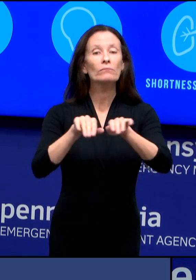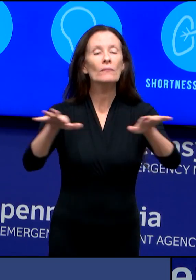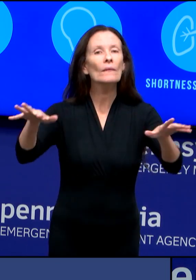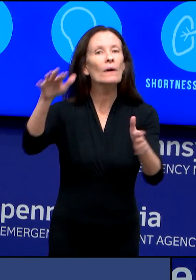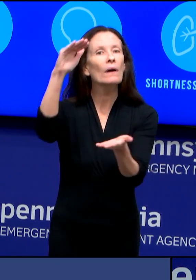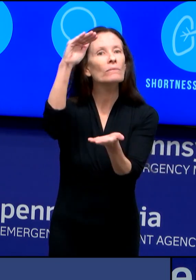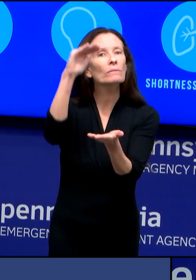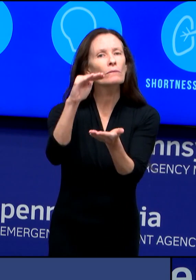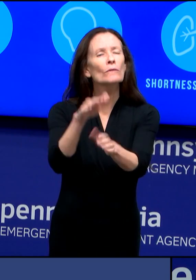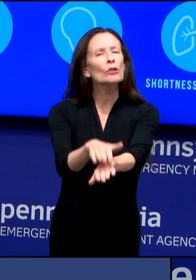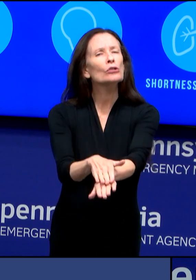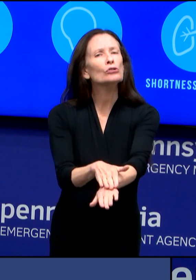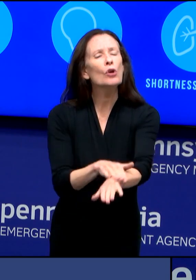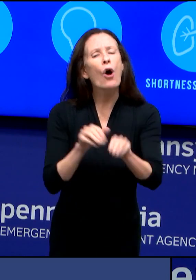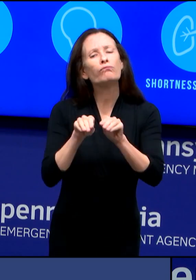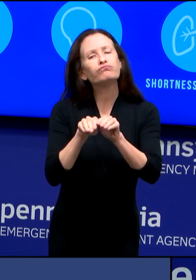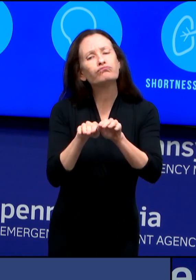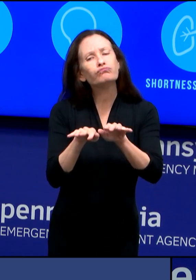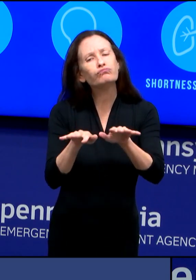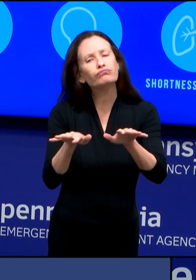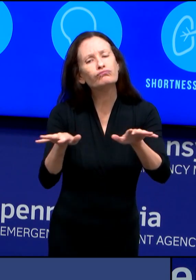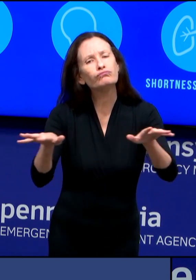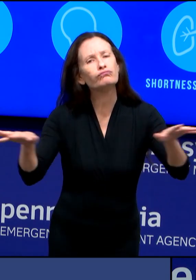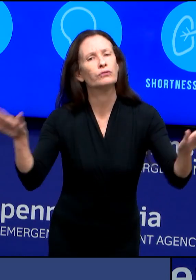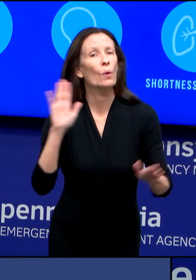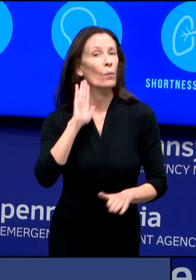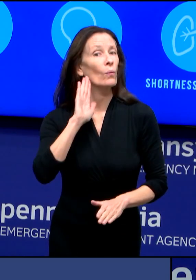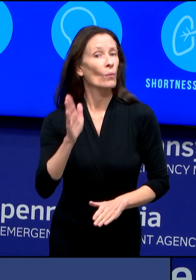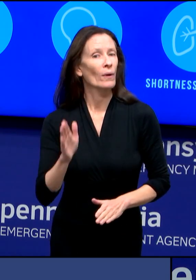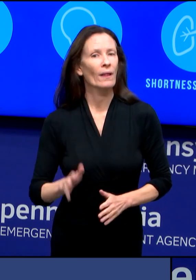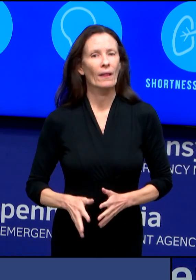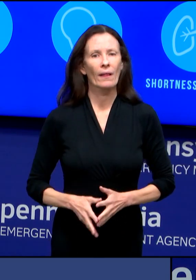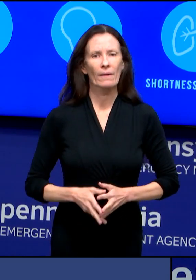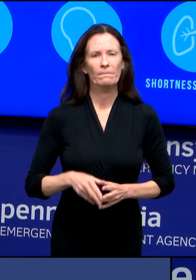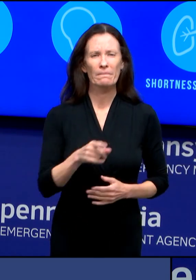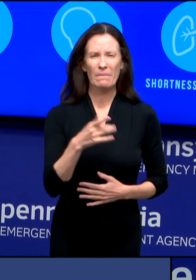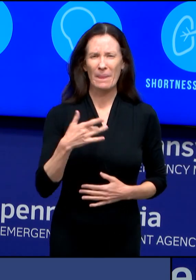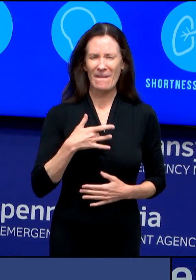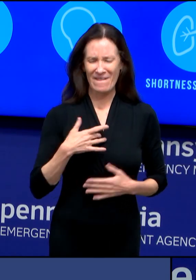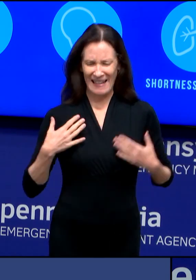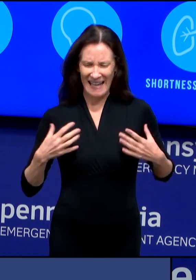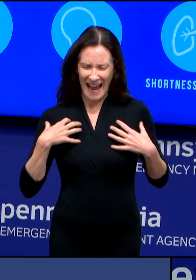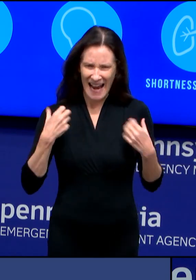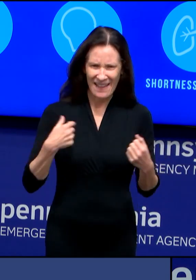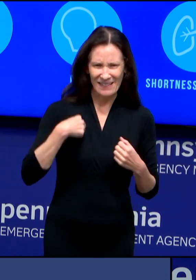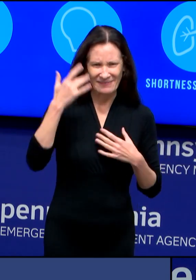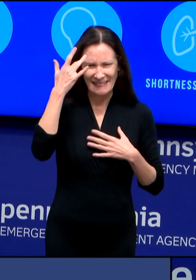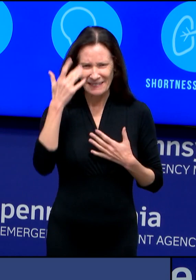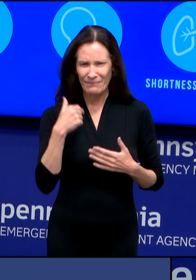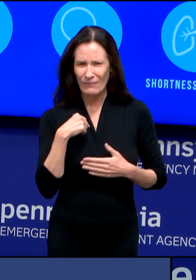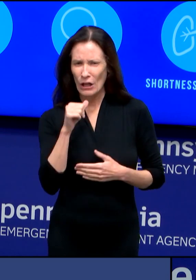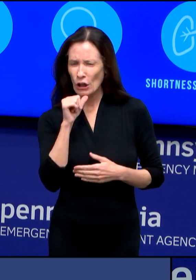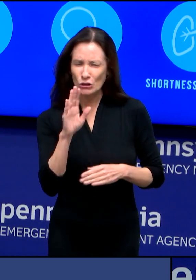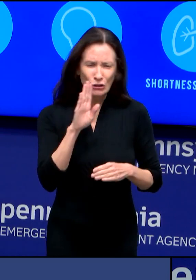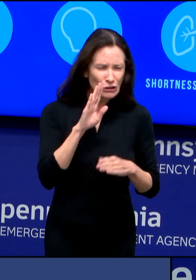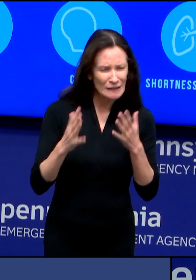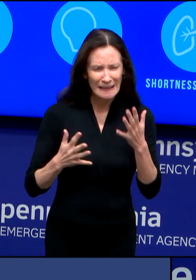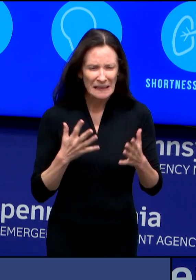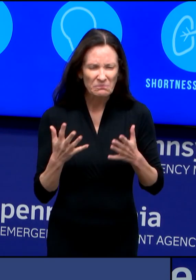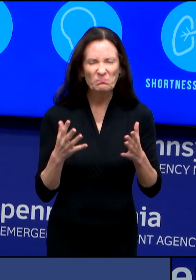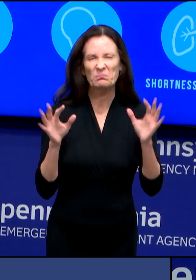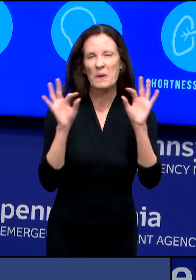about your health, please contact your health care provider. If you or someone you know